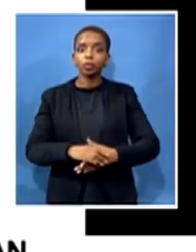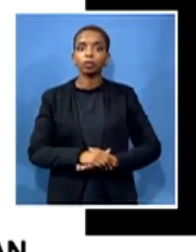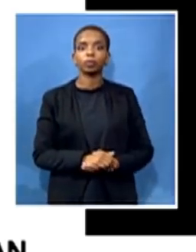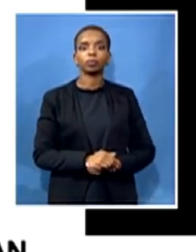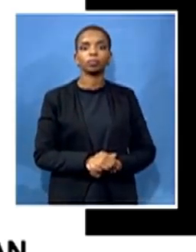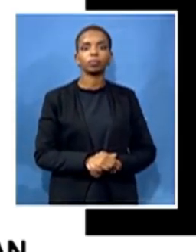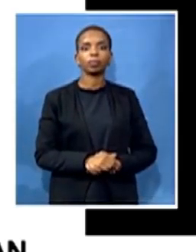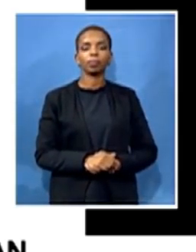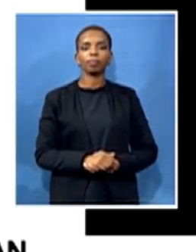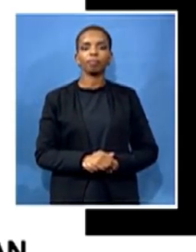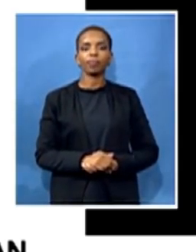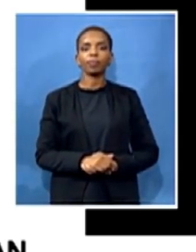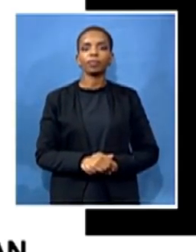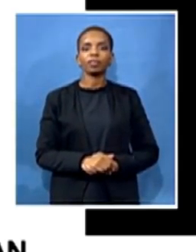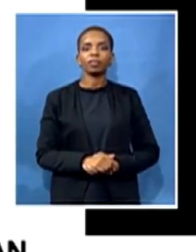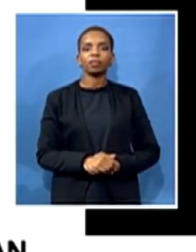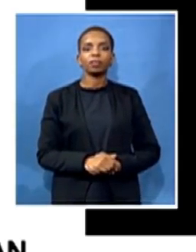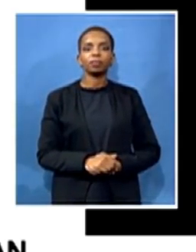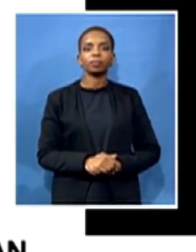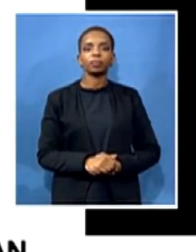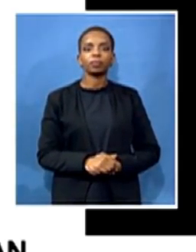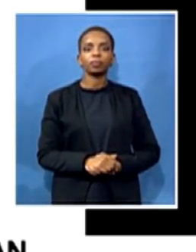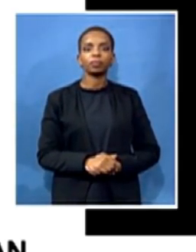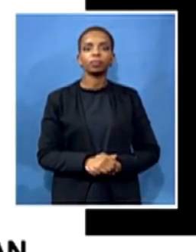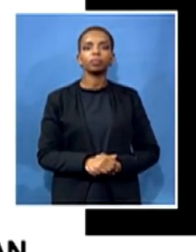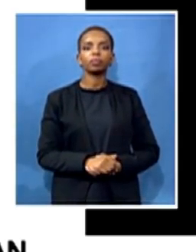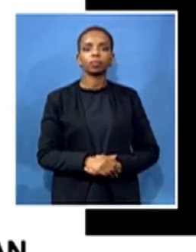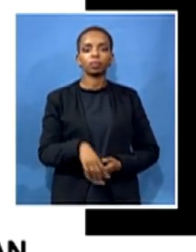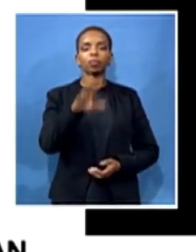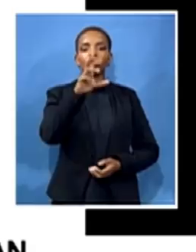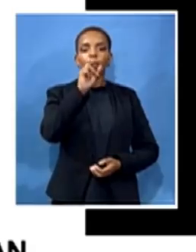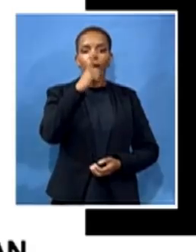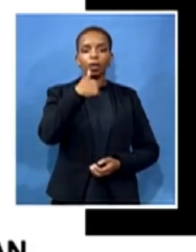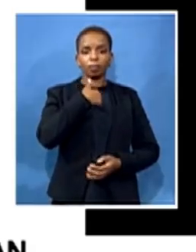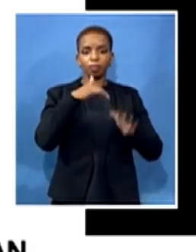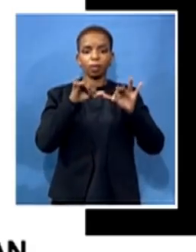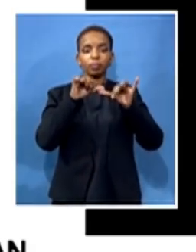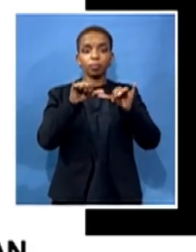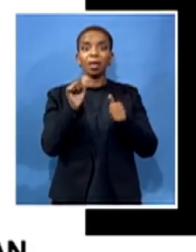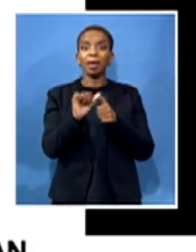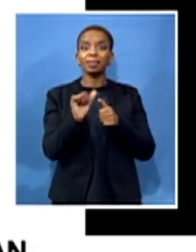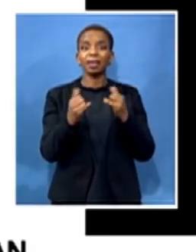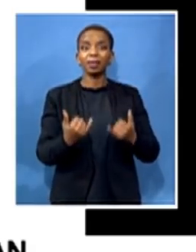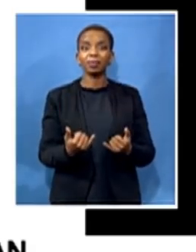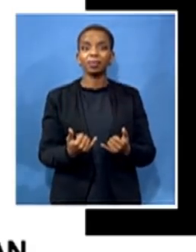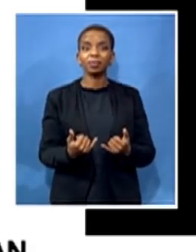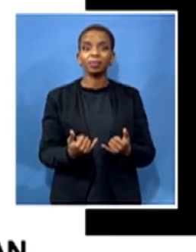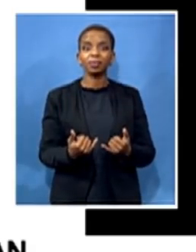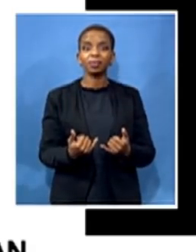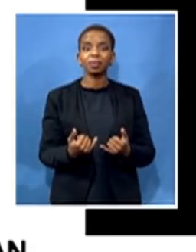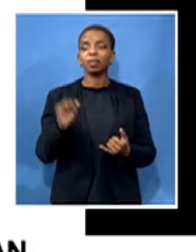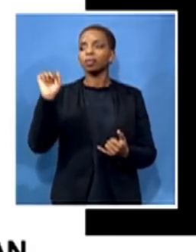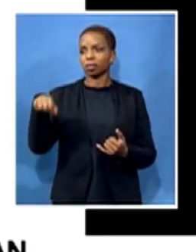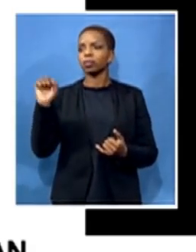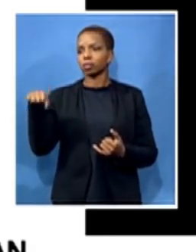Okay, I will just move on. Is it any better? It is better. It is better.